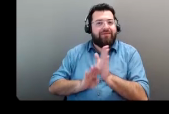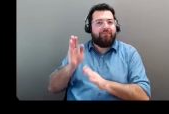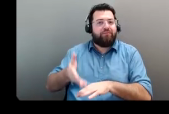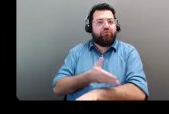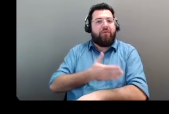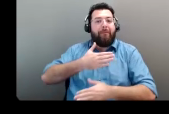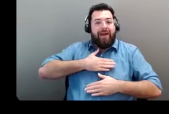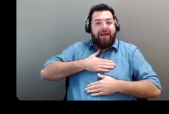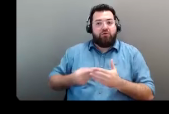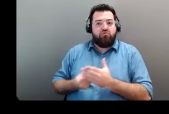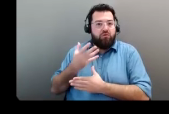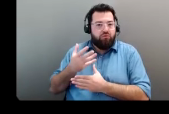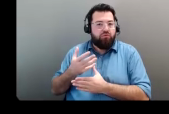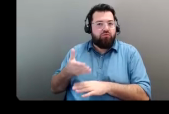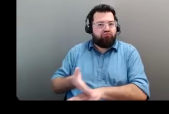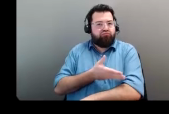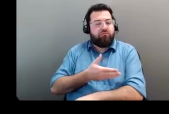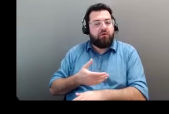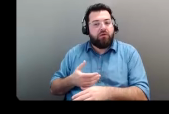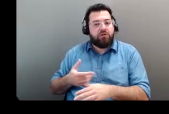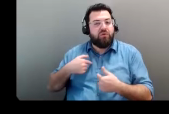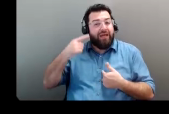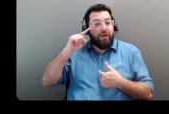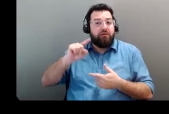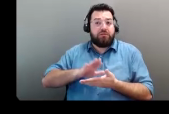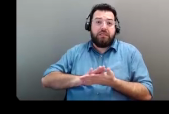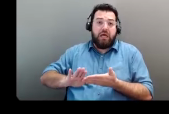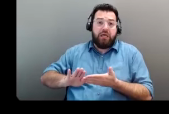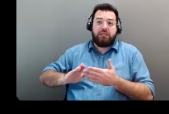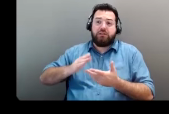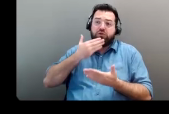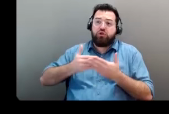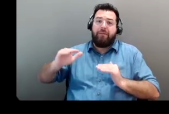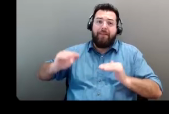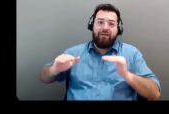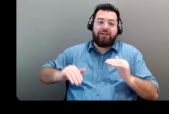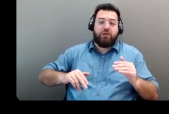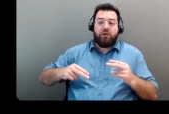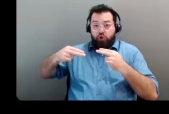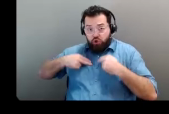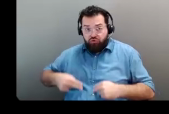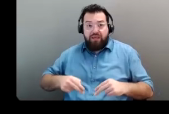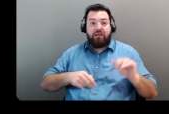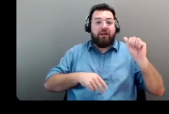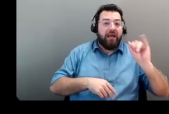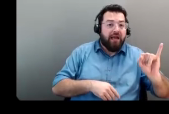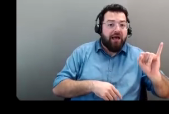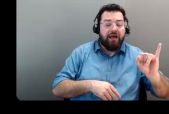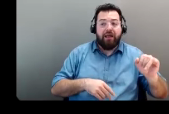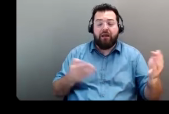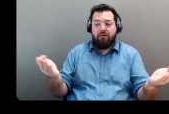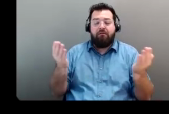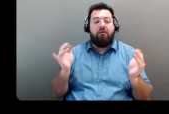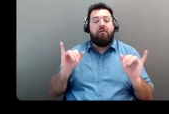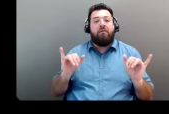classroom. So I thought it was a really nice balance between both human and AI, and I felt